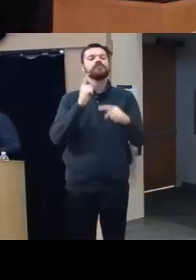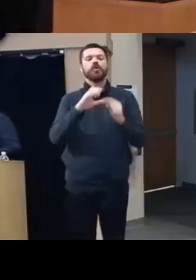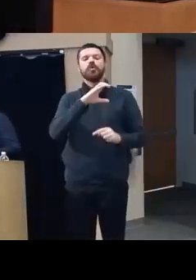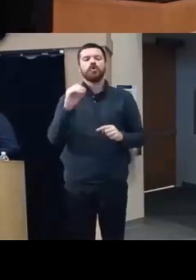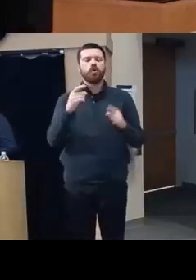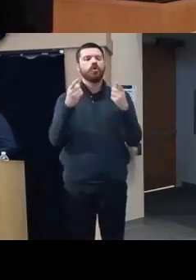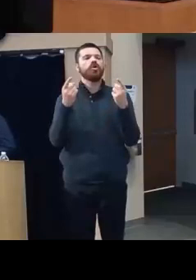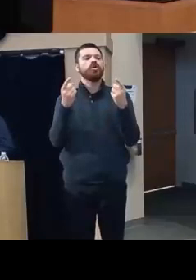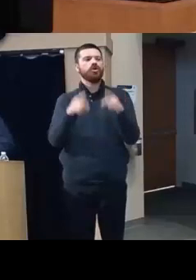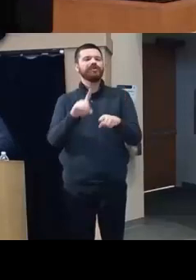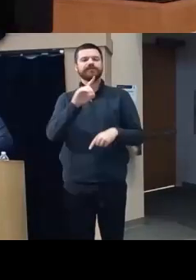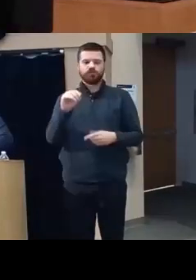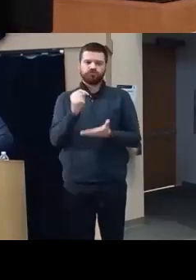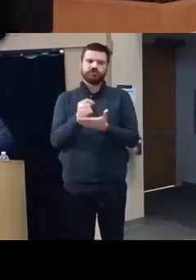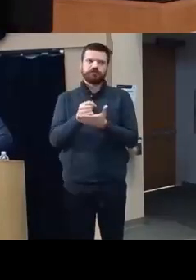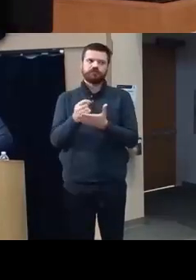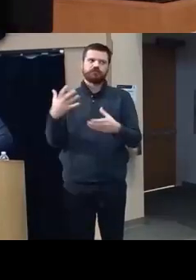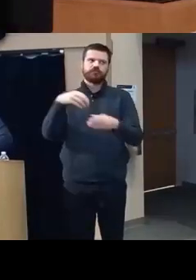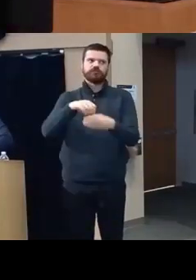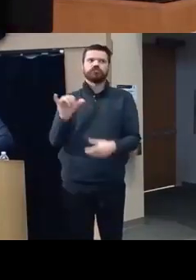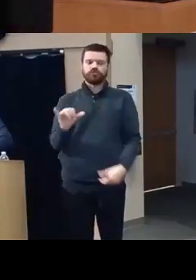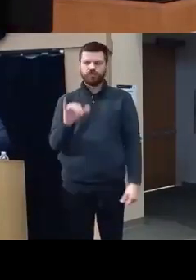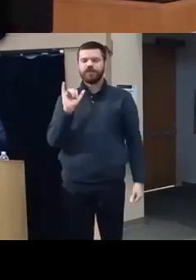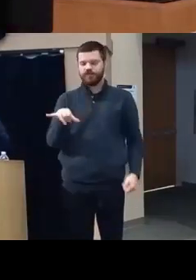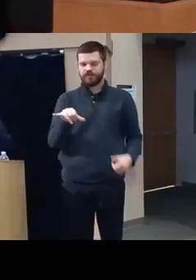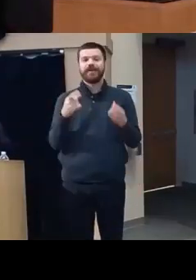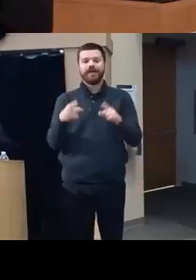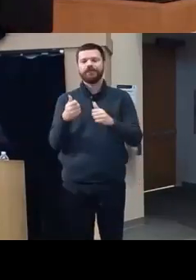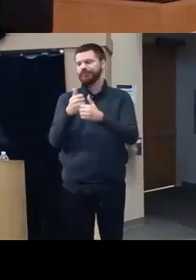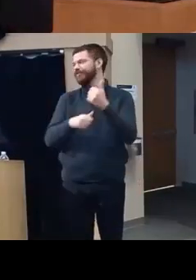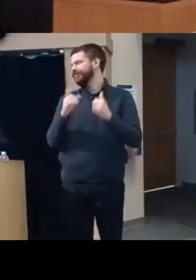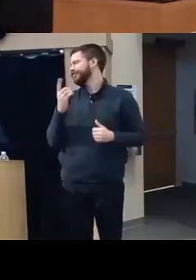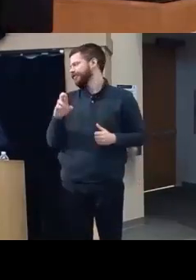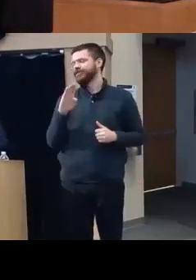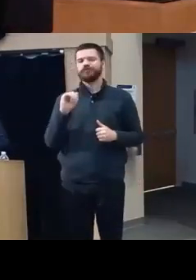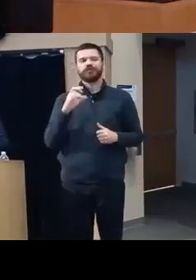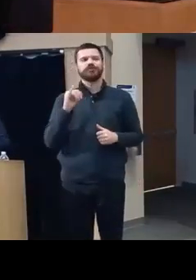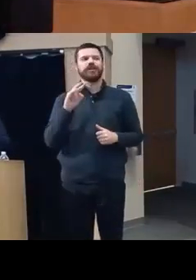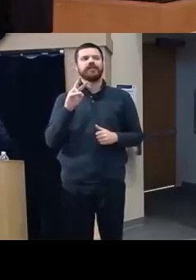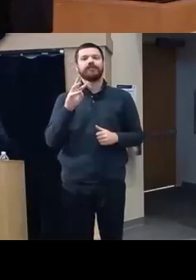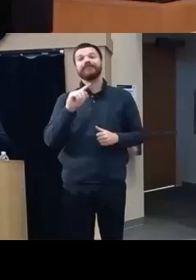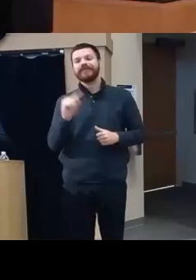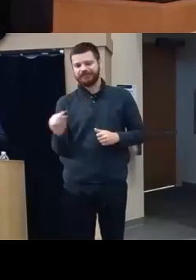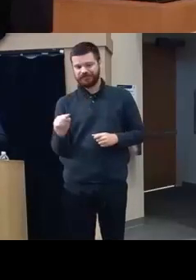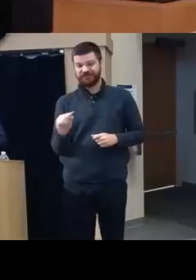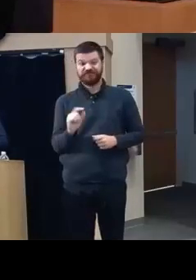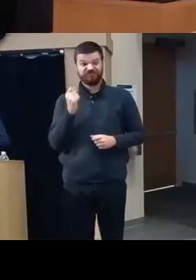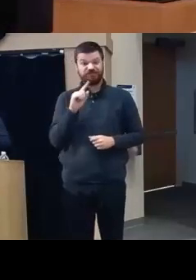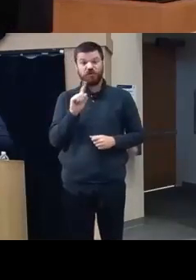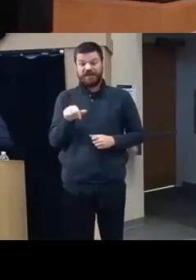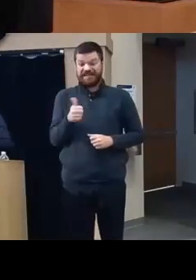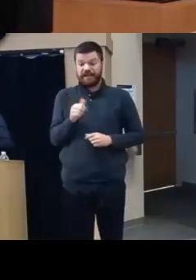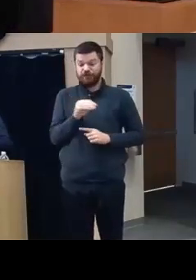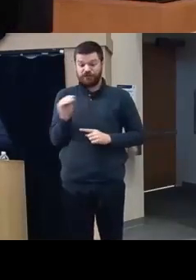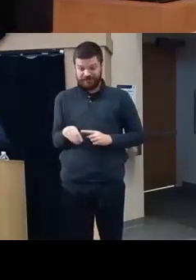integrated in substance use disorder treatment. This is also something that took place during Dr. Baciewicz's tenure. Only 10% of patients with